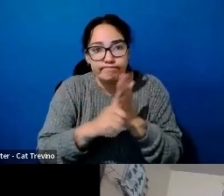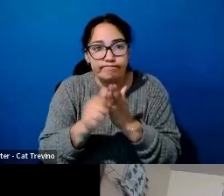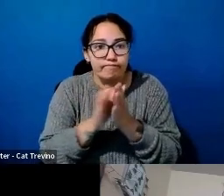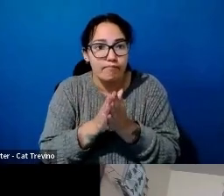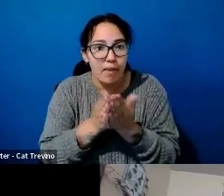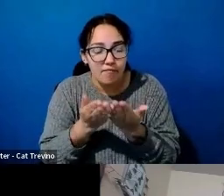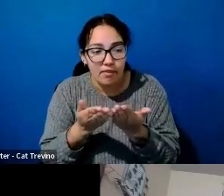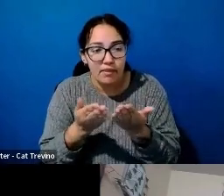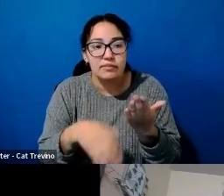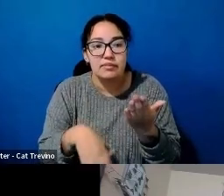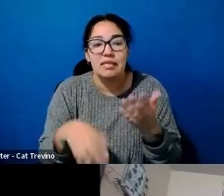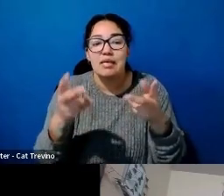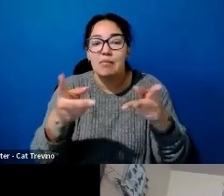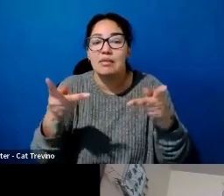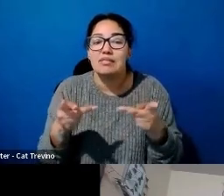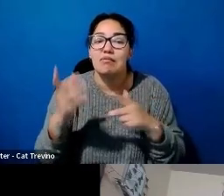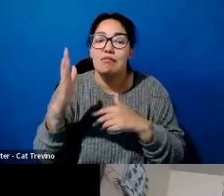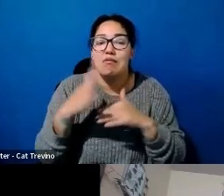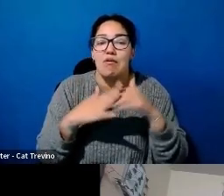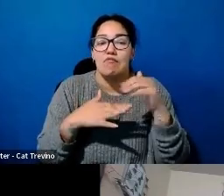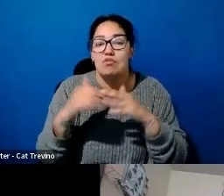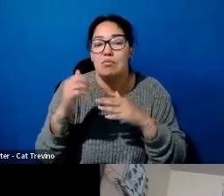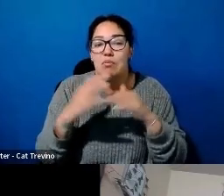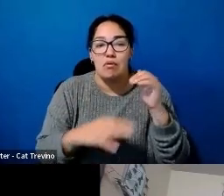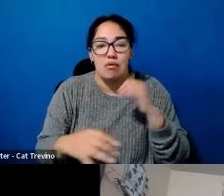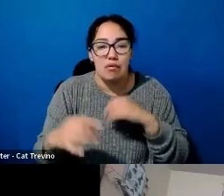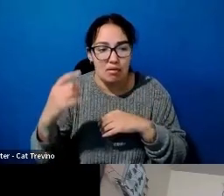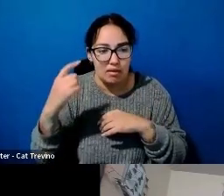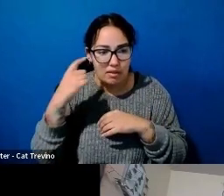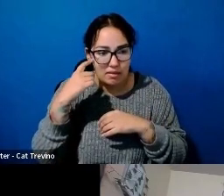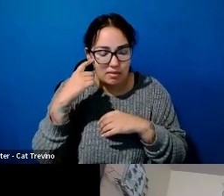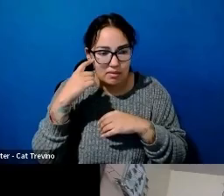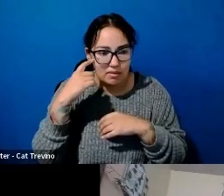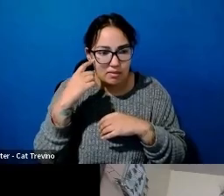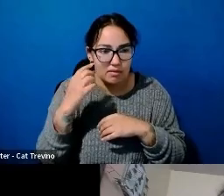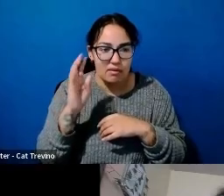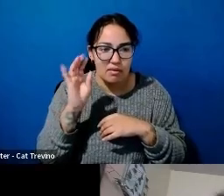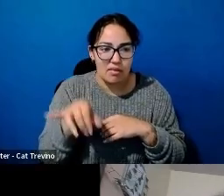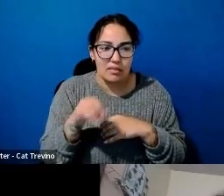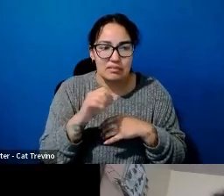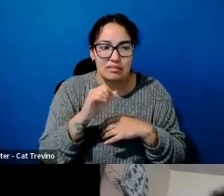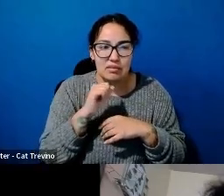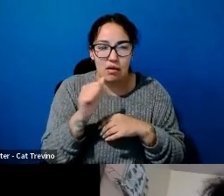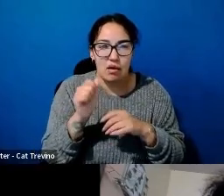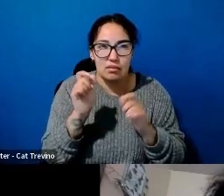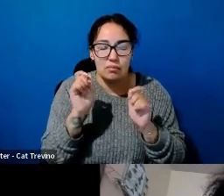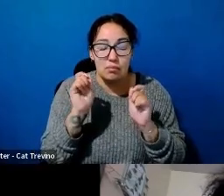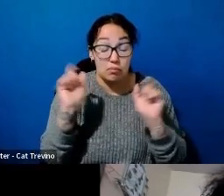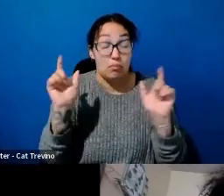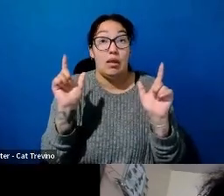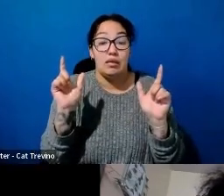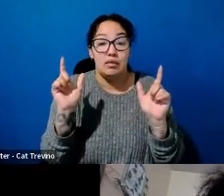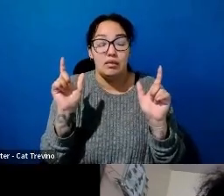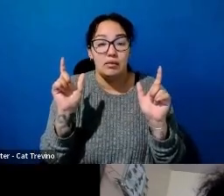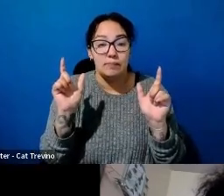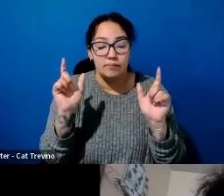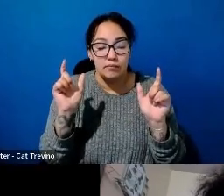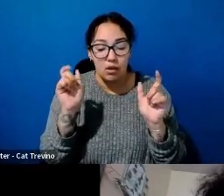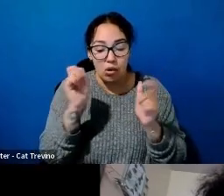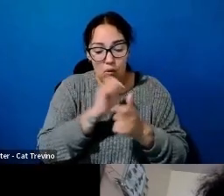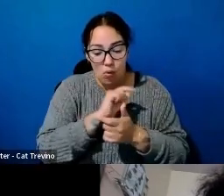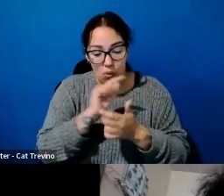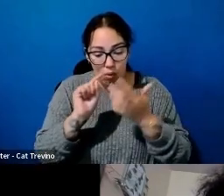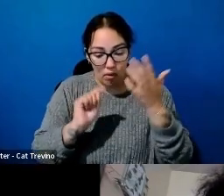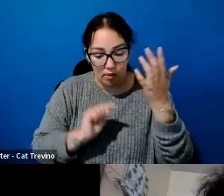places that are comfortable to lighting that is not too bright, all of these things